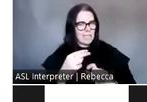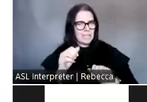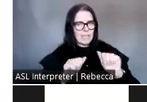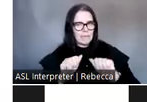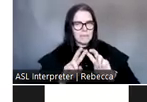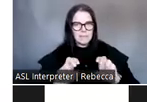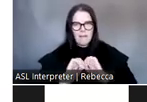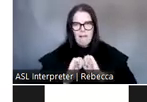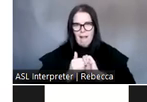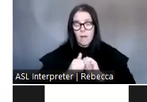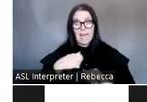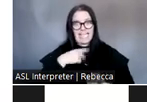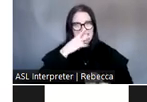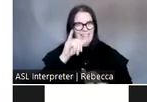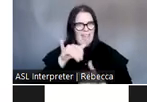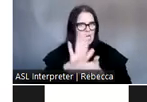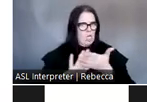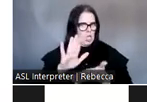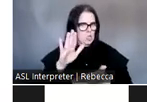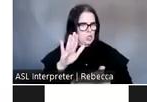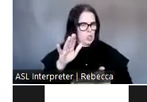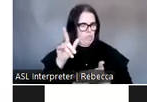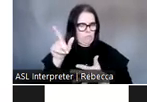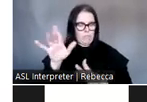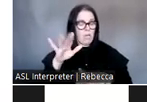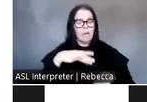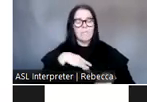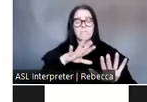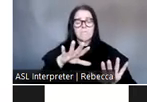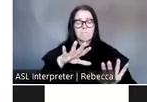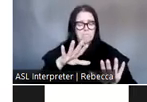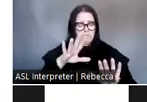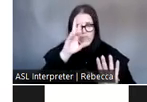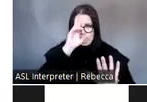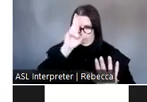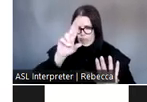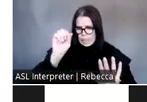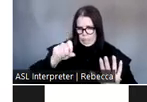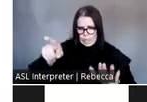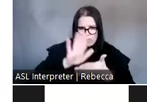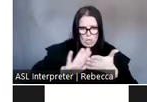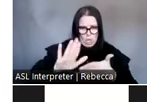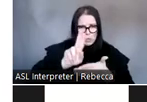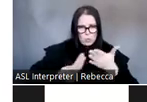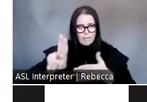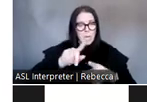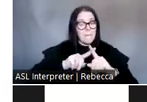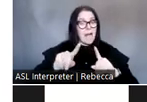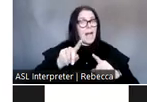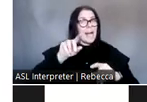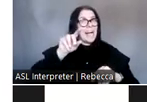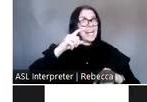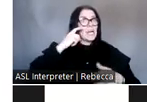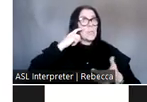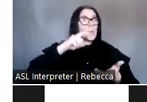post-secondary institutions, and no disrespect at all to our university colleagues, but I think the mind shift is perhaps the most challenging in the